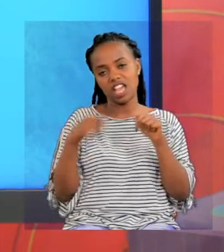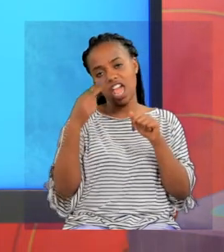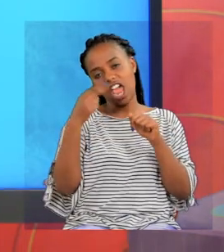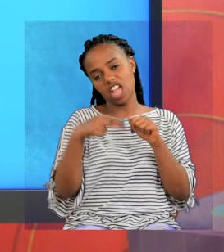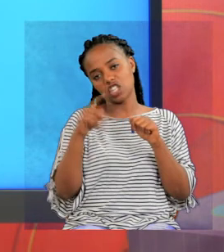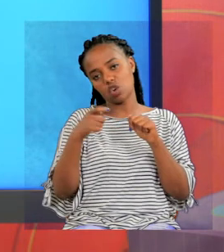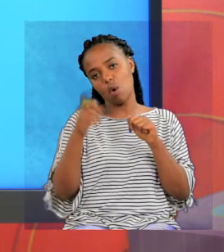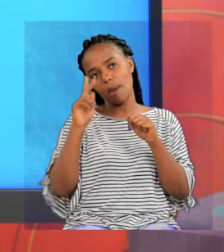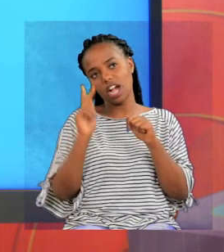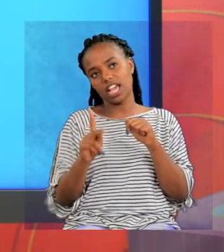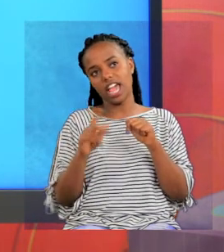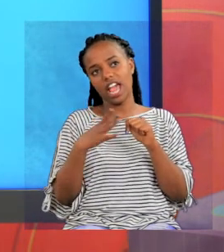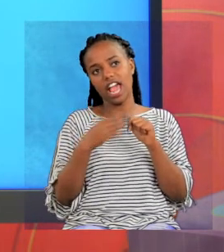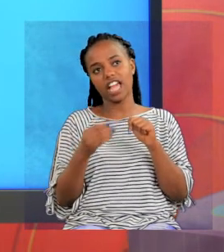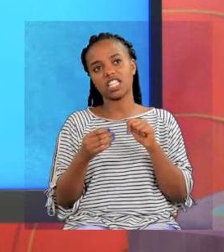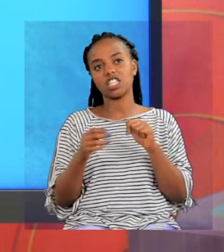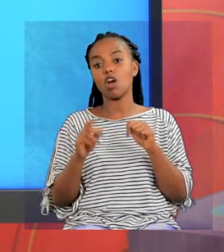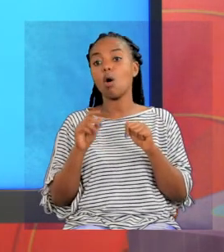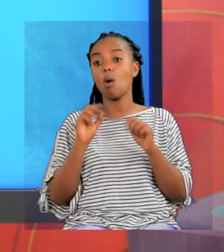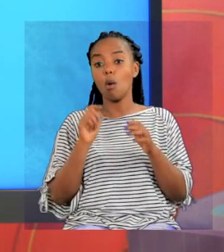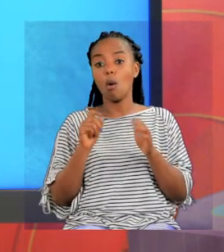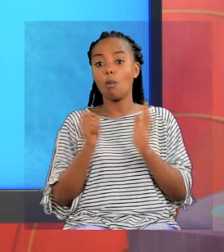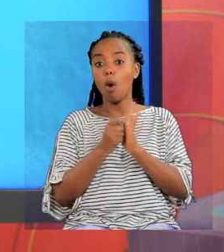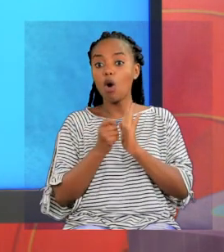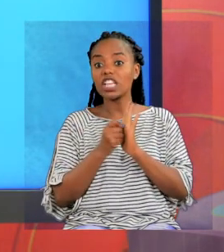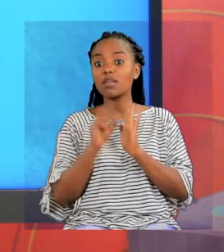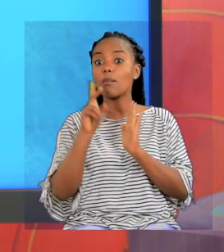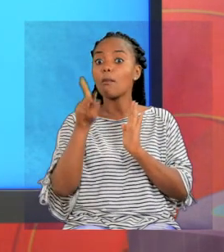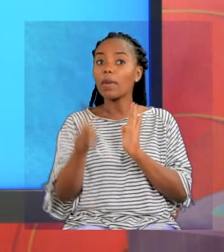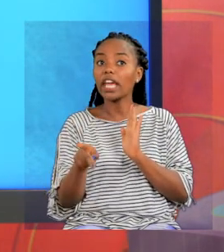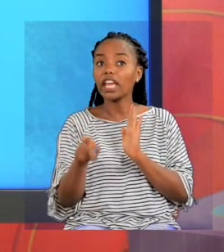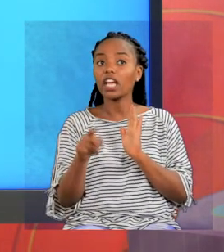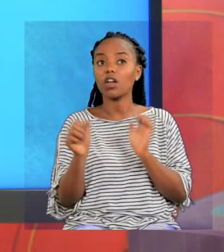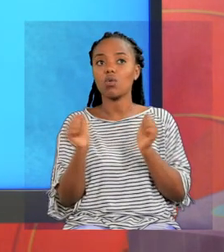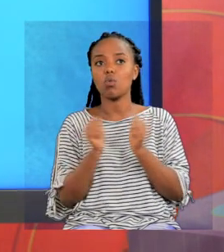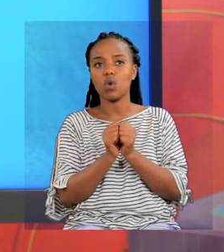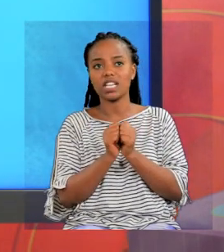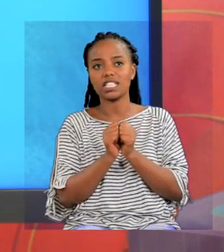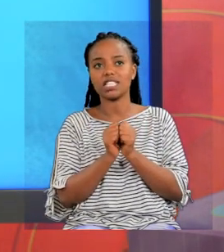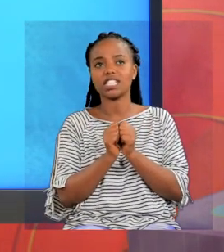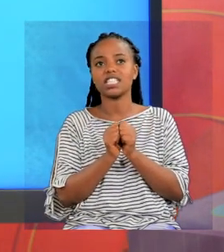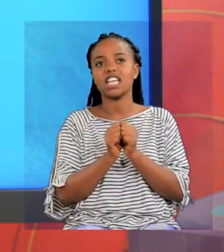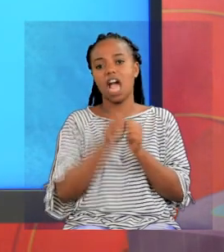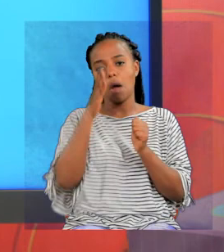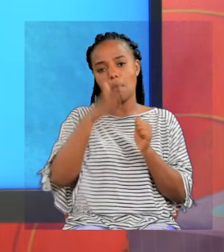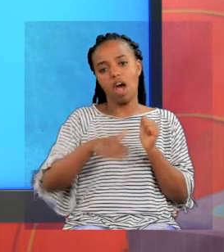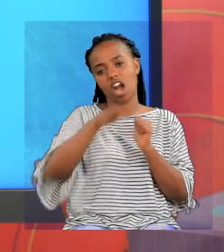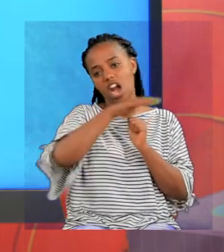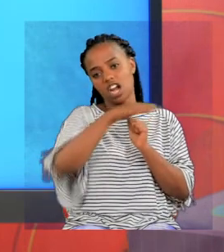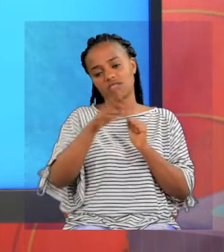k and focal length P and its axis parallel to x-axis.